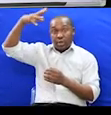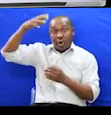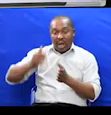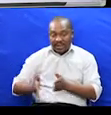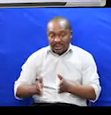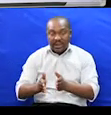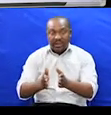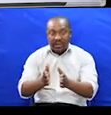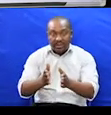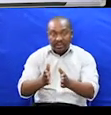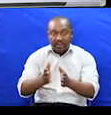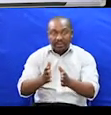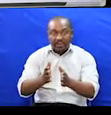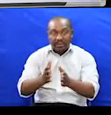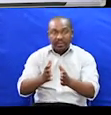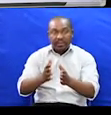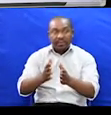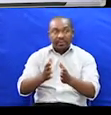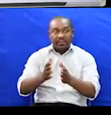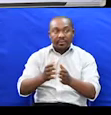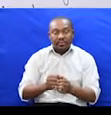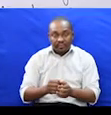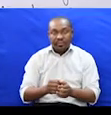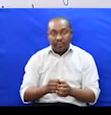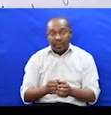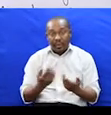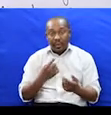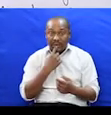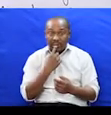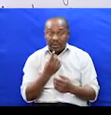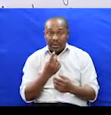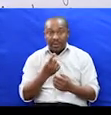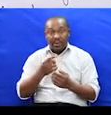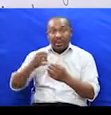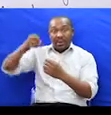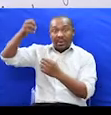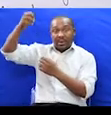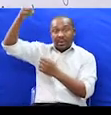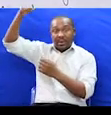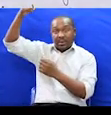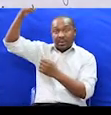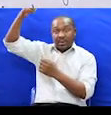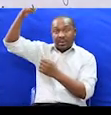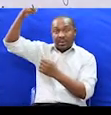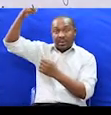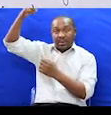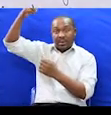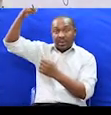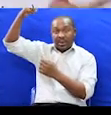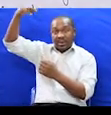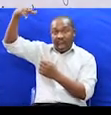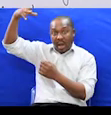because in a solar system there is a sun at the center, and the Earth and the